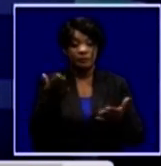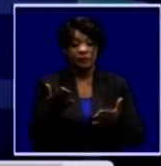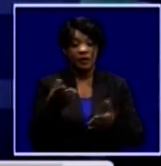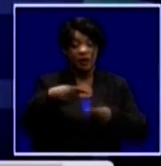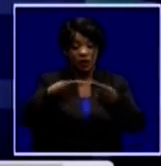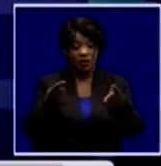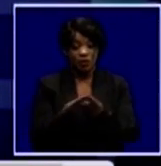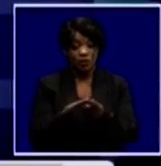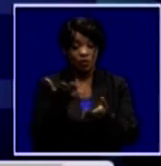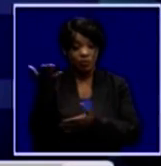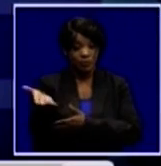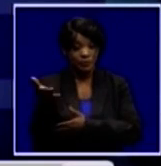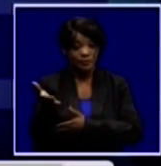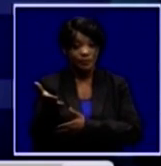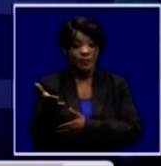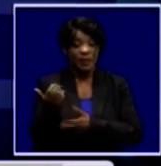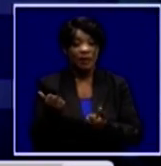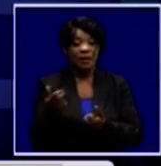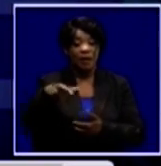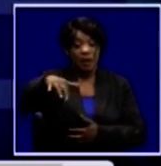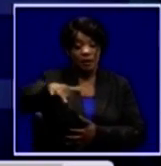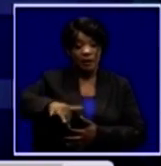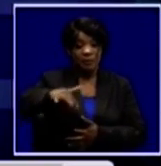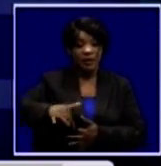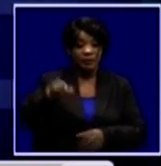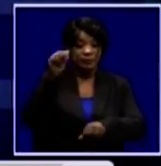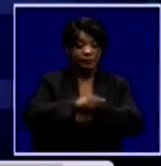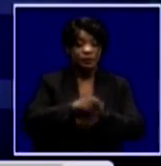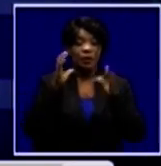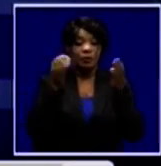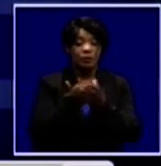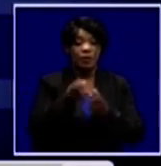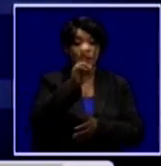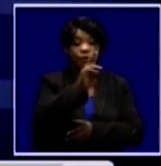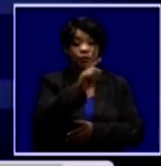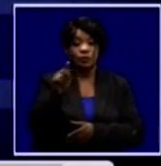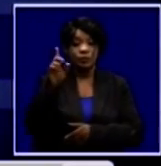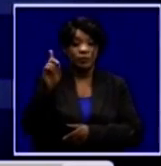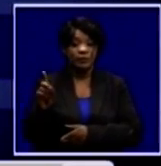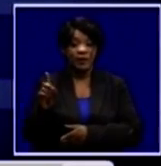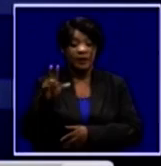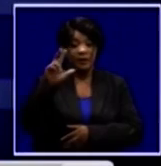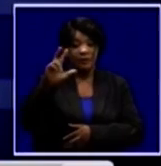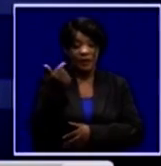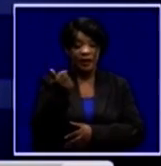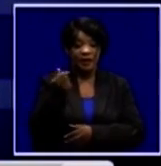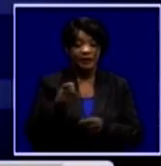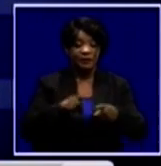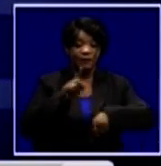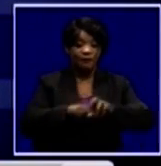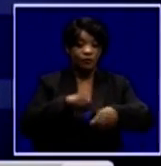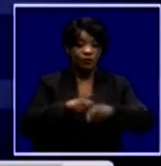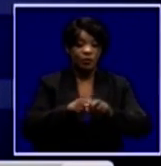fixture in Group K. Meanwhile, Namibia has beaten Mozambique by 2-1 in their third match of Group